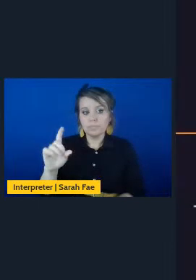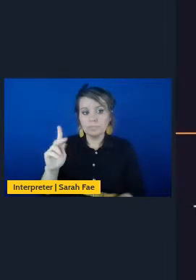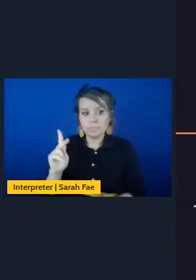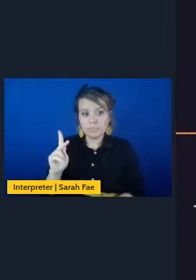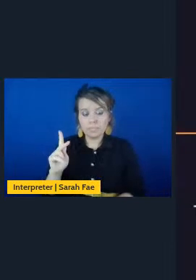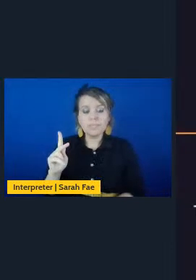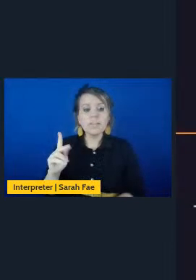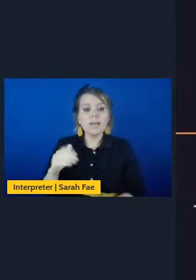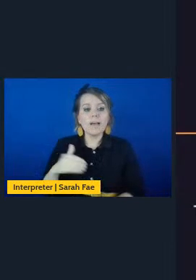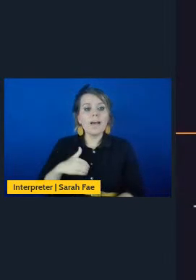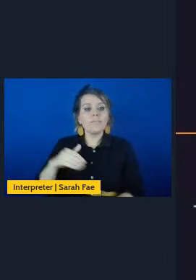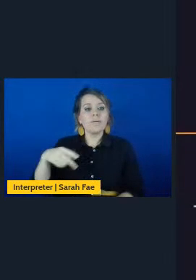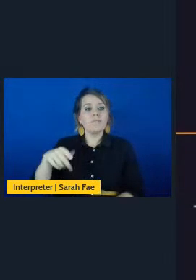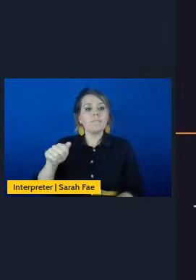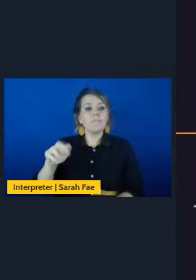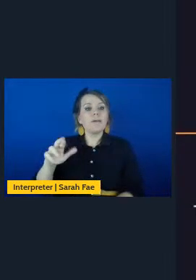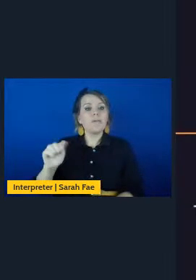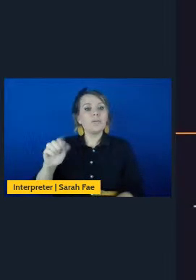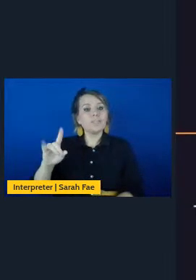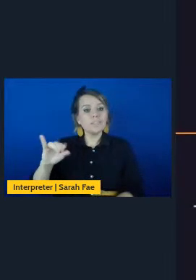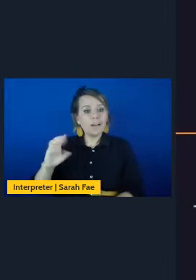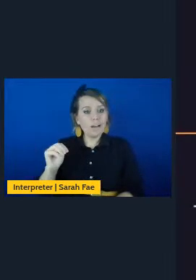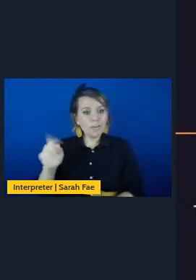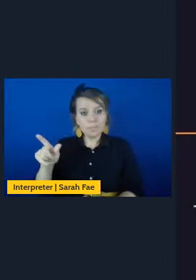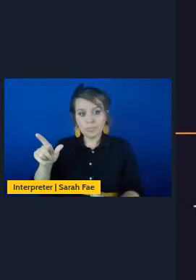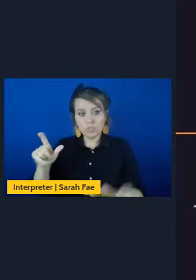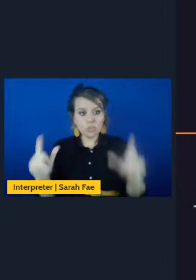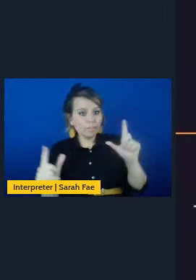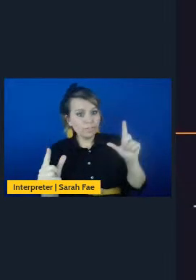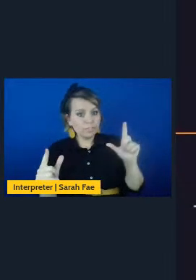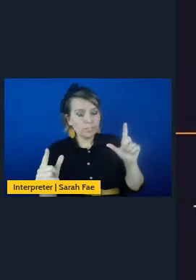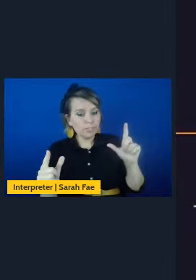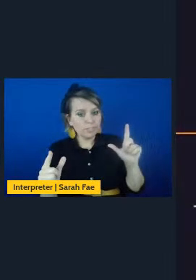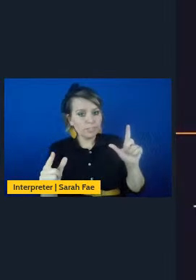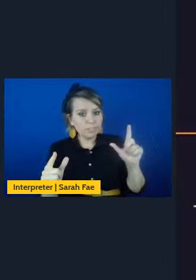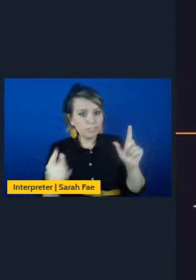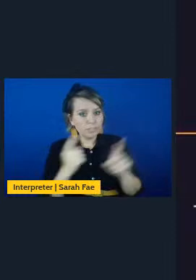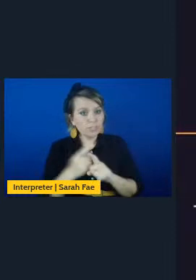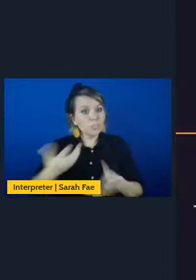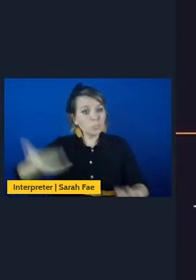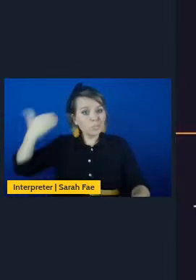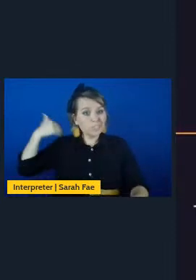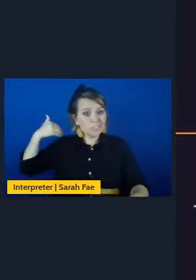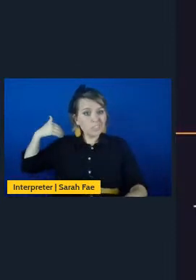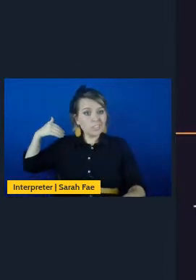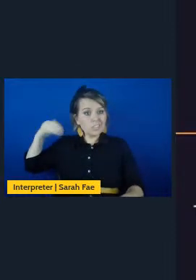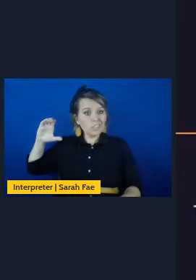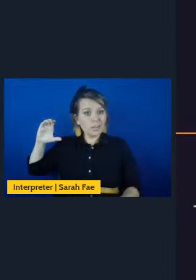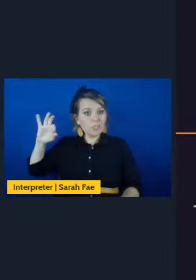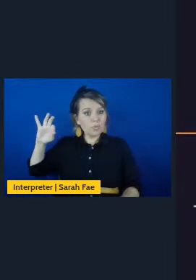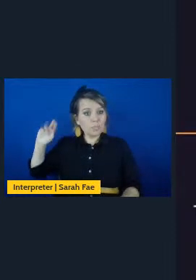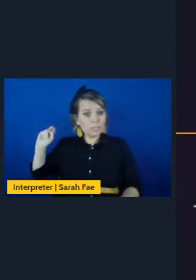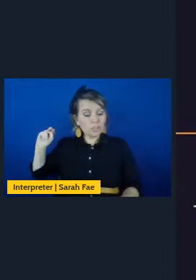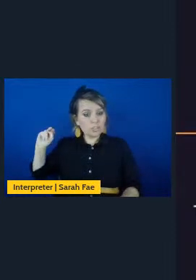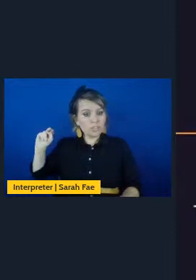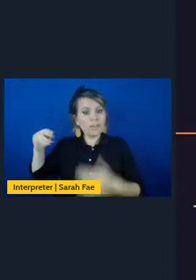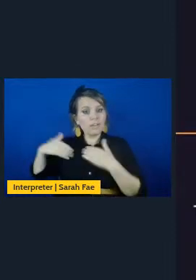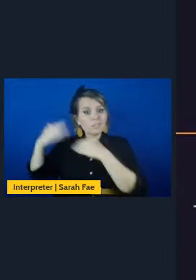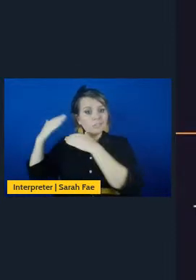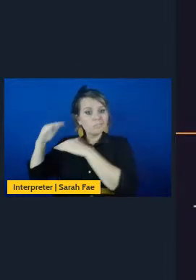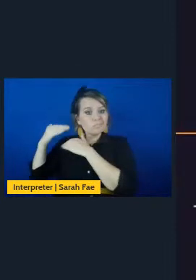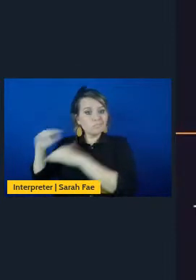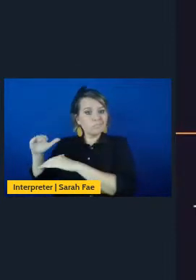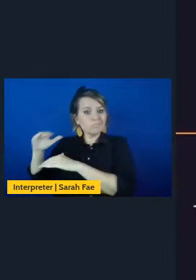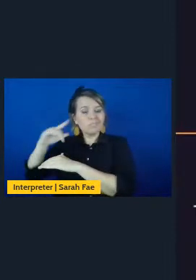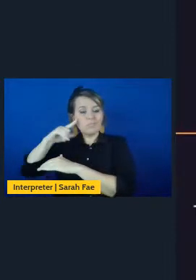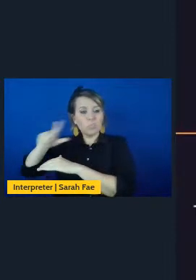paradigm shift on how we provision multiple environments. Previously, with CloudFormation, we had one template with parameters for multiple environments like dev